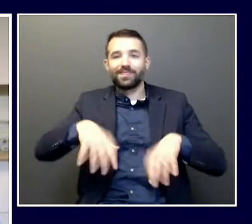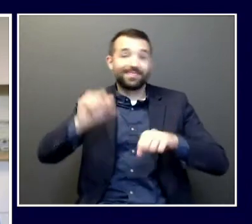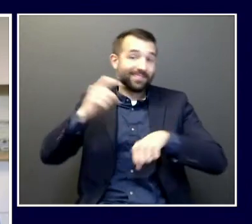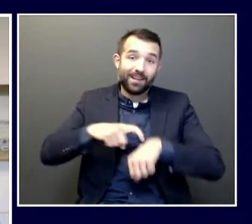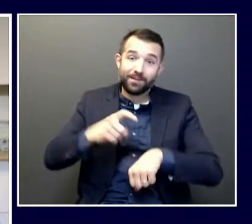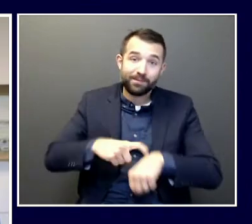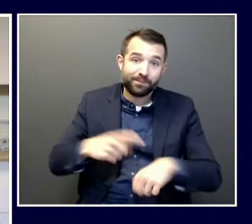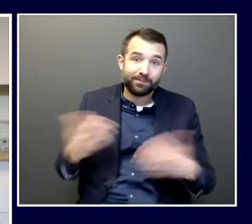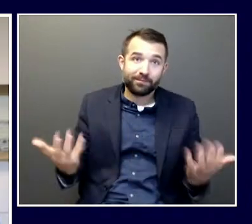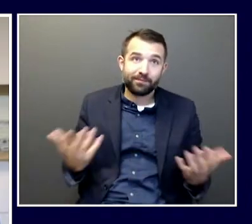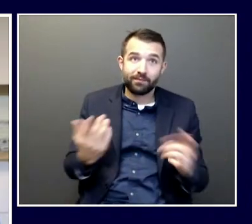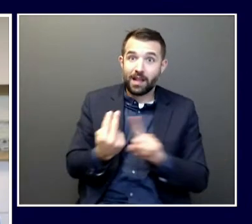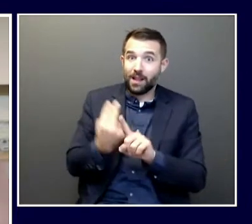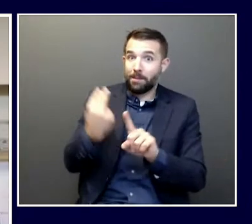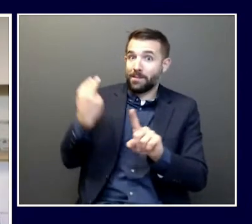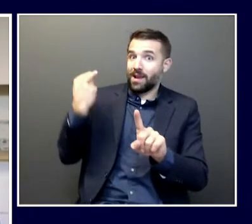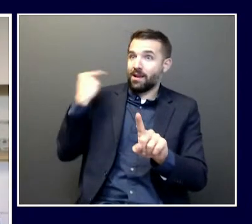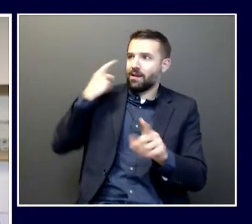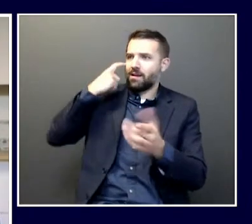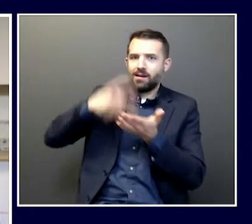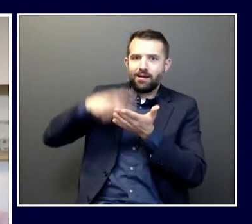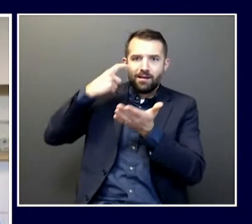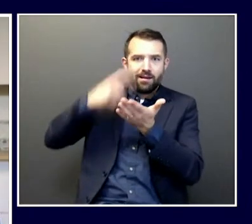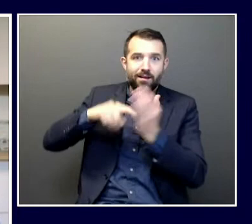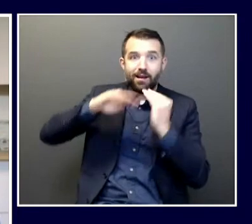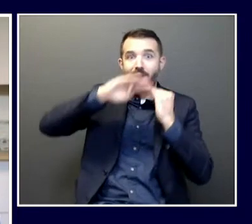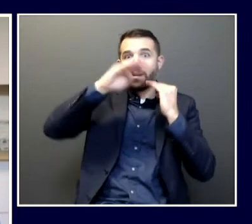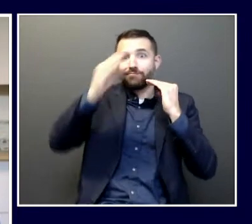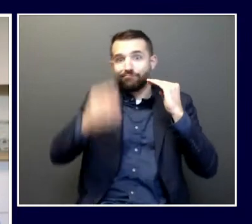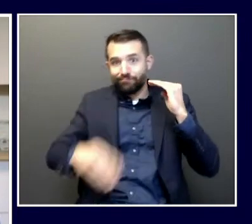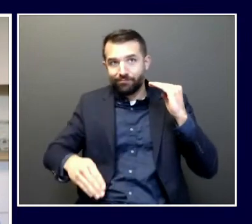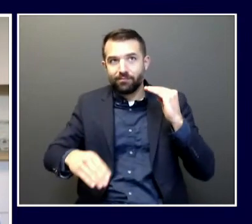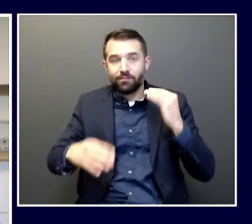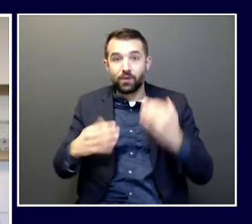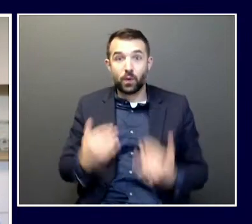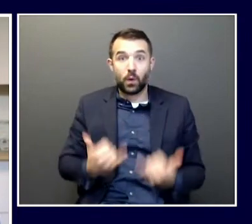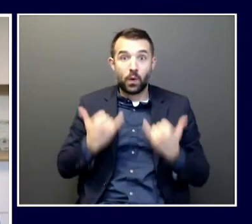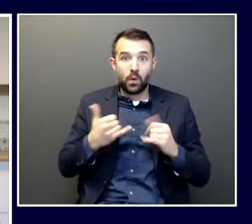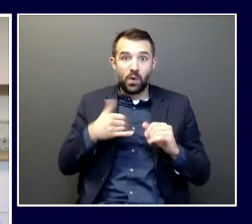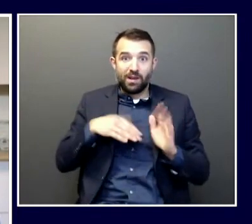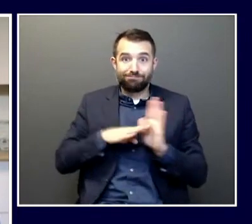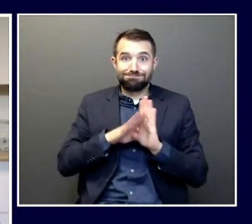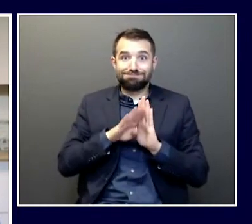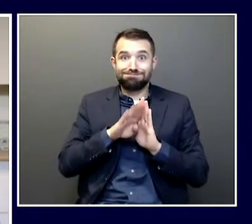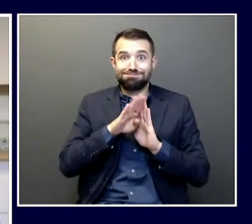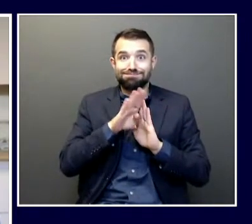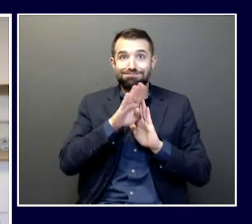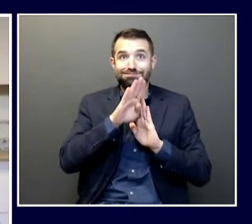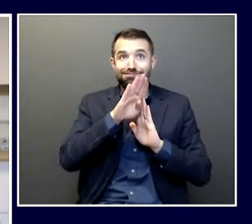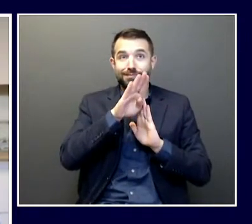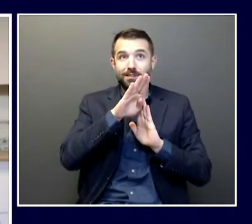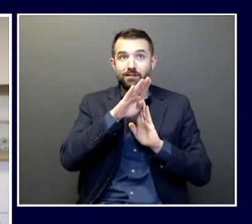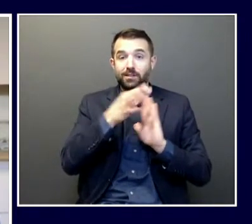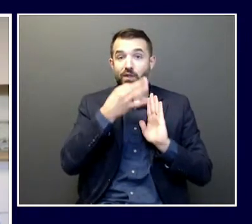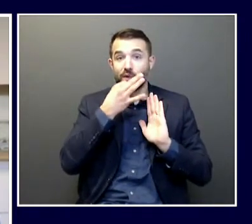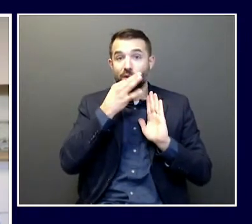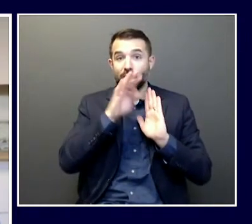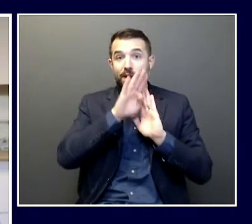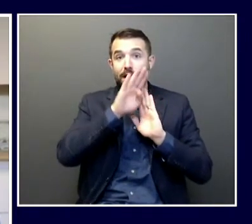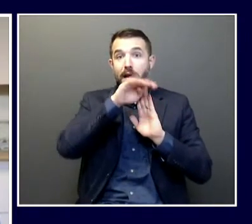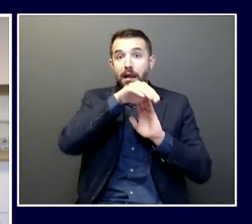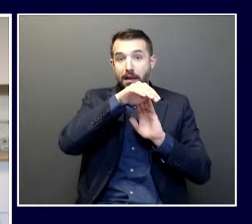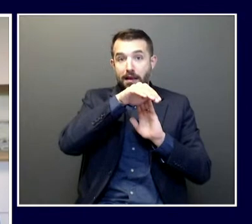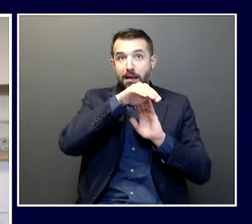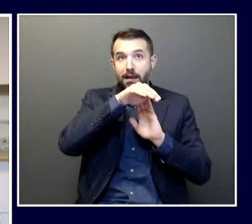likely on the upswing. Are we close to the top? Are we midway there? That's what's going to take us a bit more time to sort out. But make